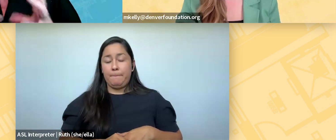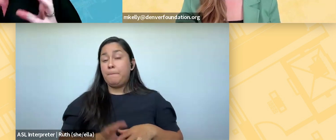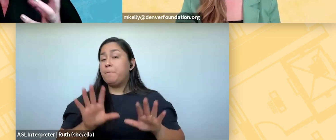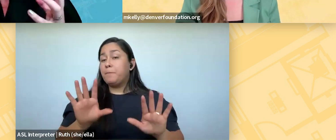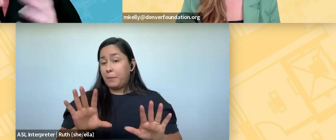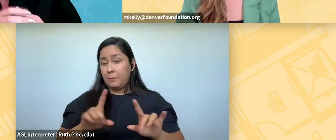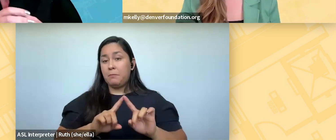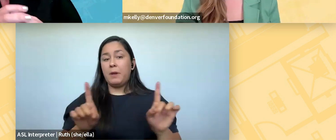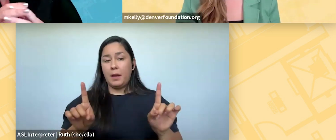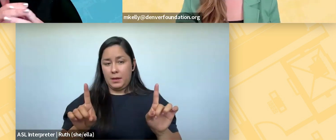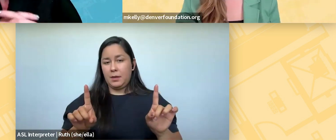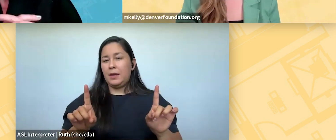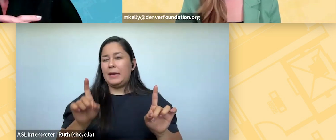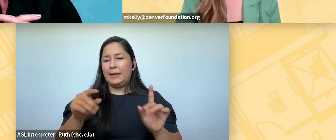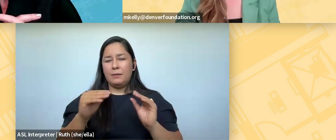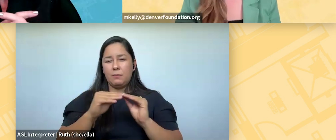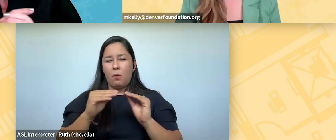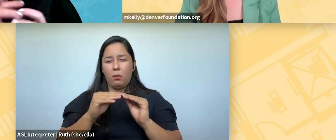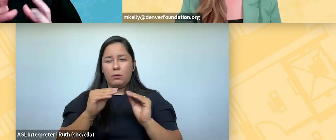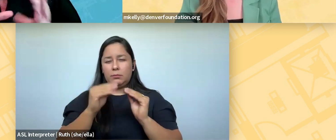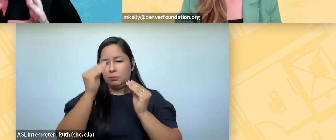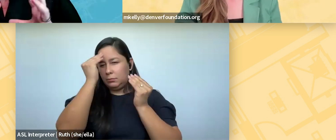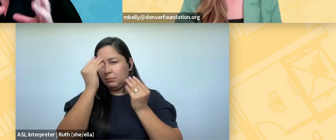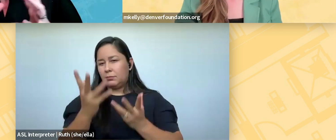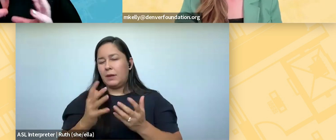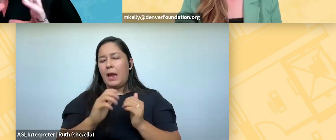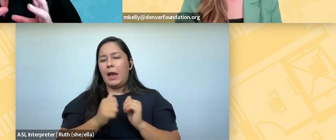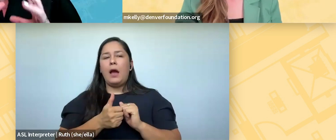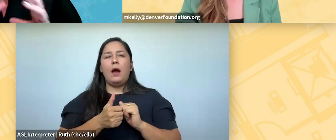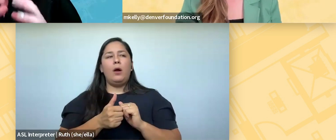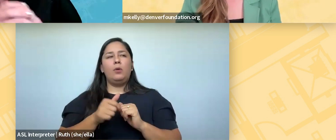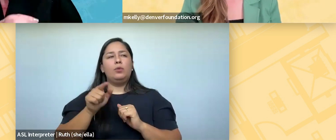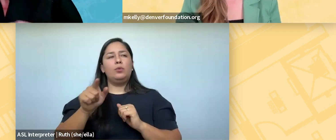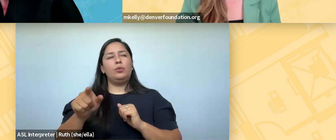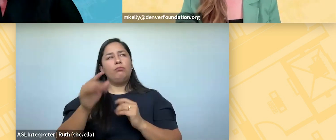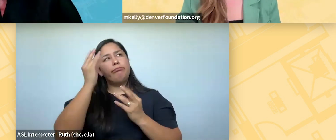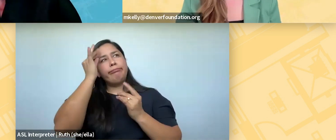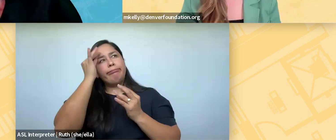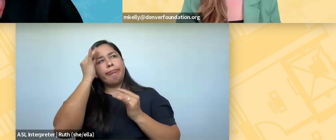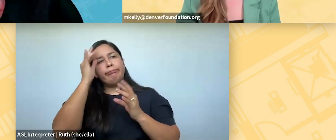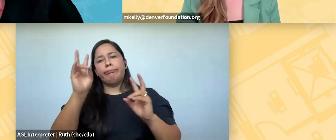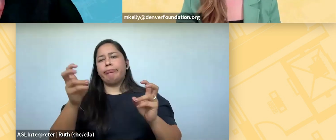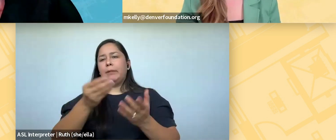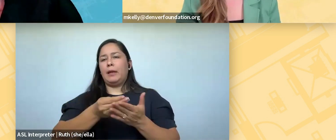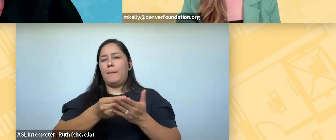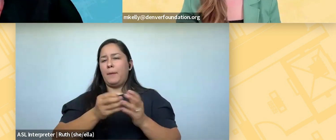But I would need to know just a little bit more about how you were thinking about the economic opportunity component.